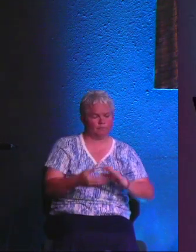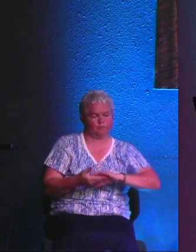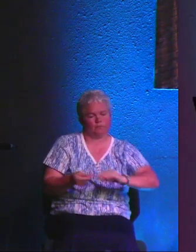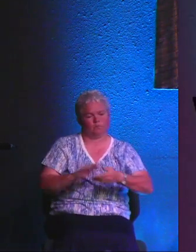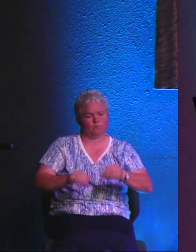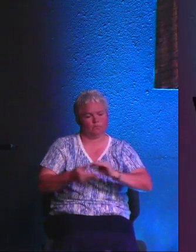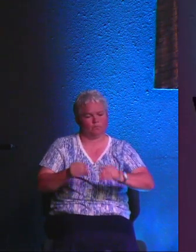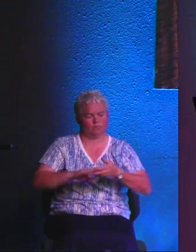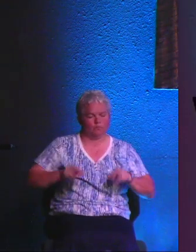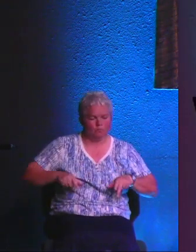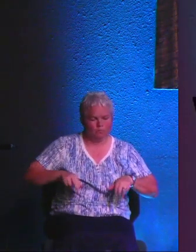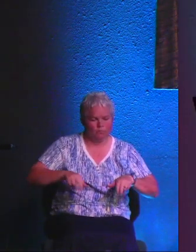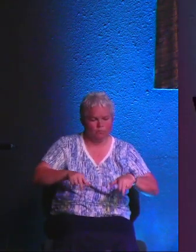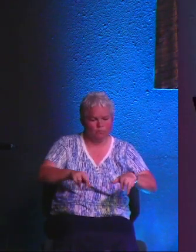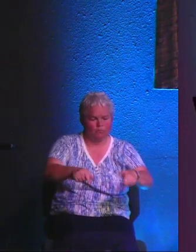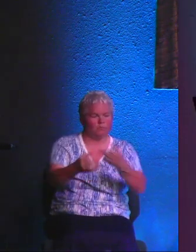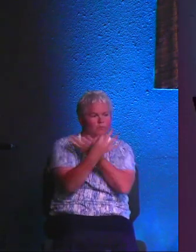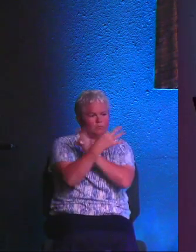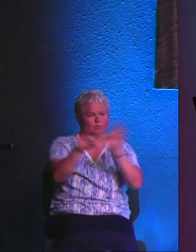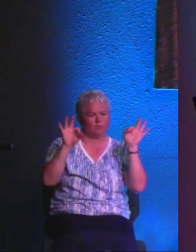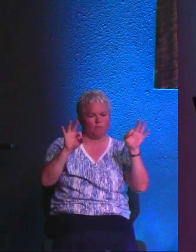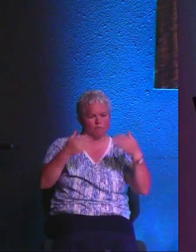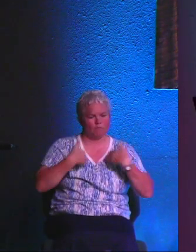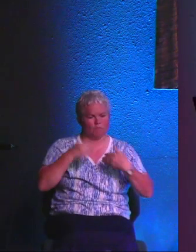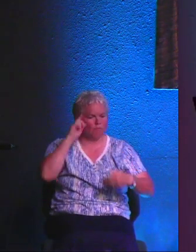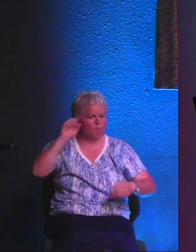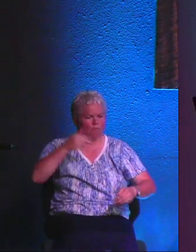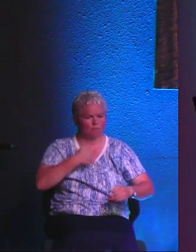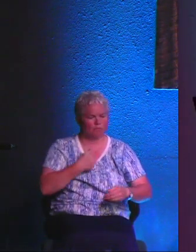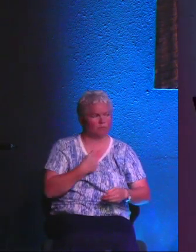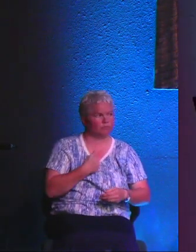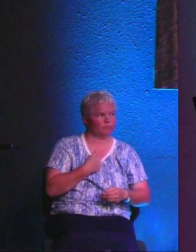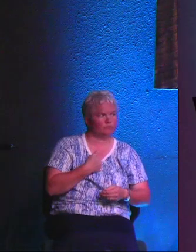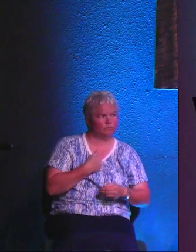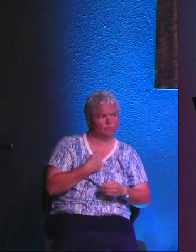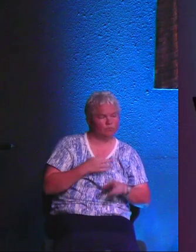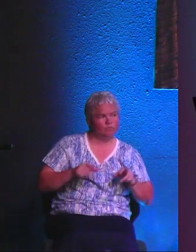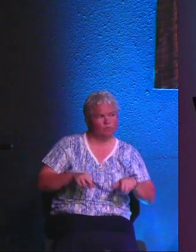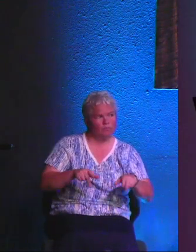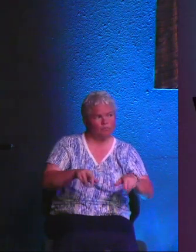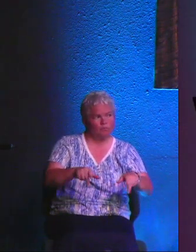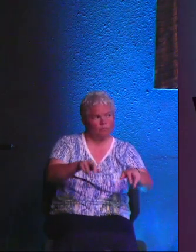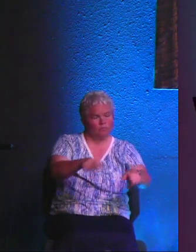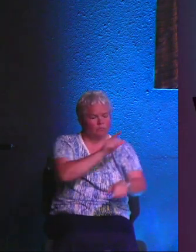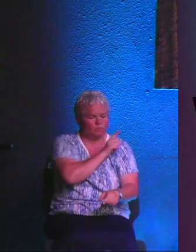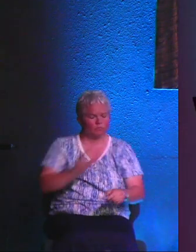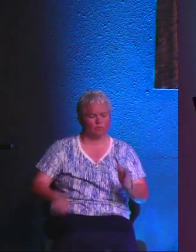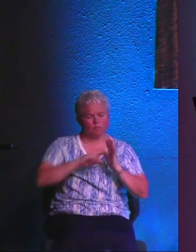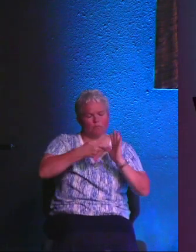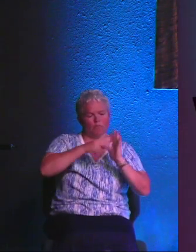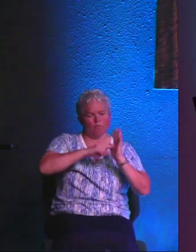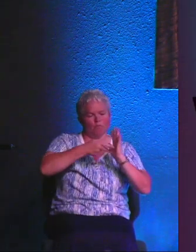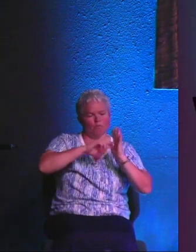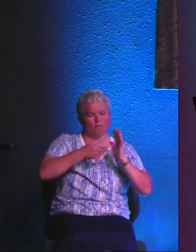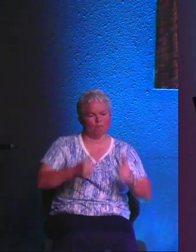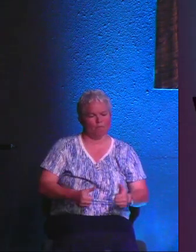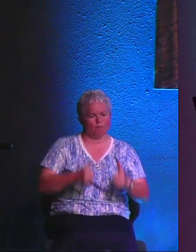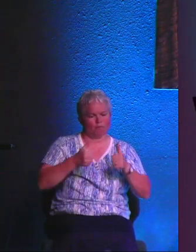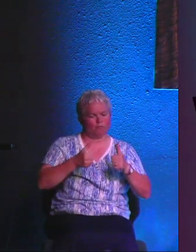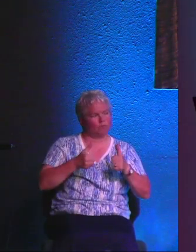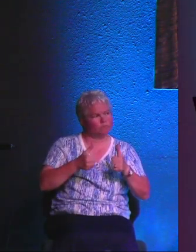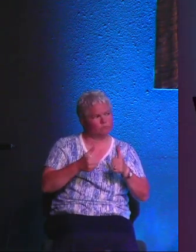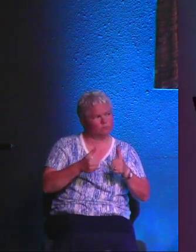so I can walk in the freedom that he has for me, to walk with the Lord towards the purpose he has for my